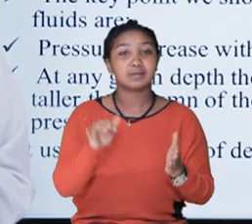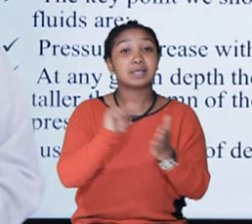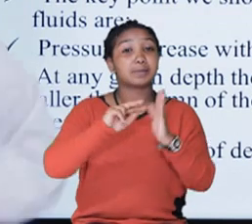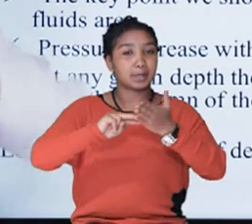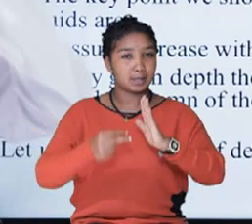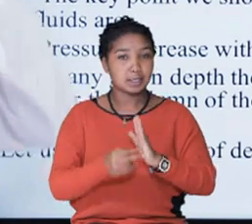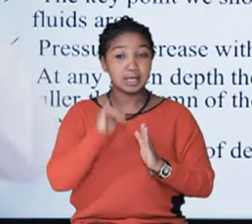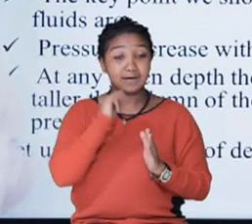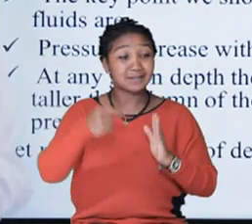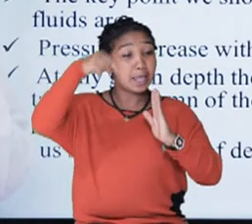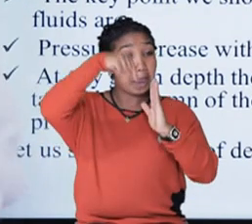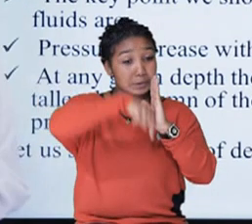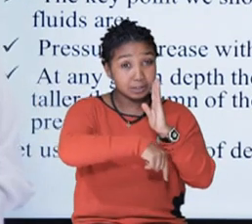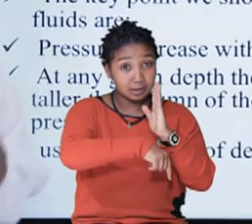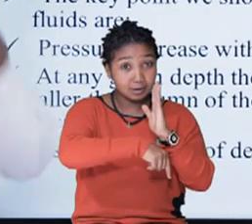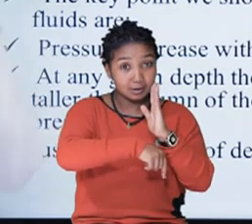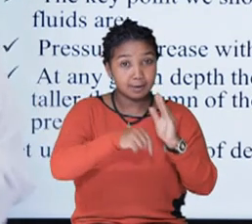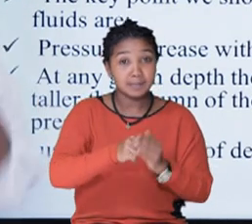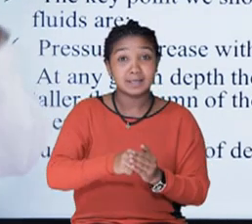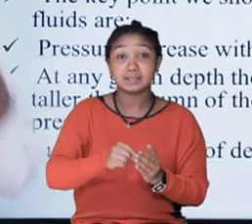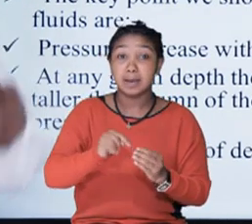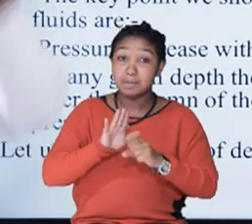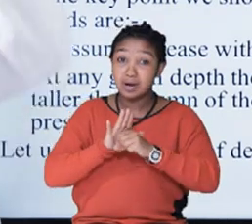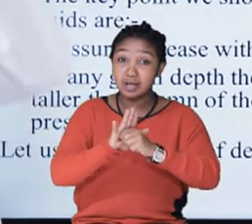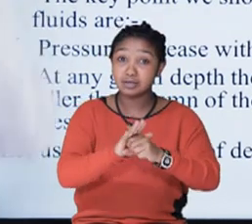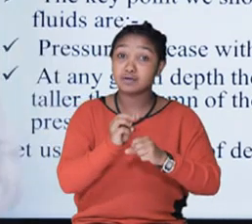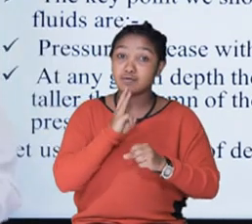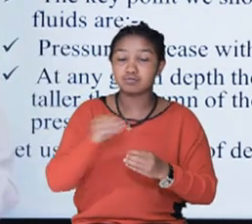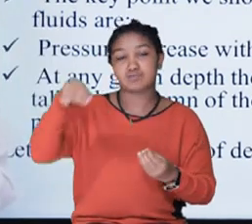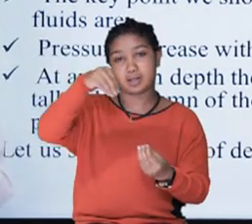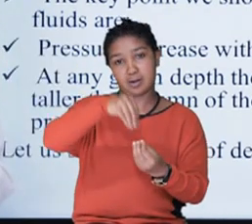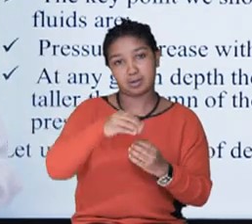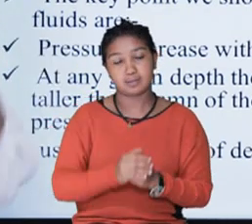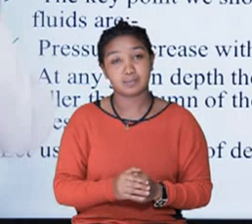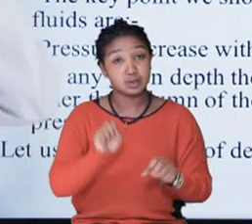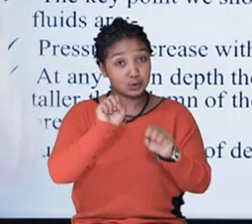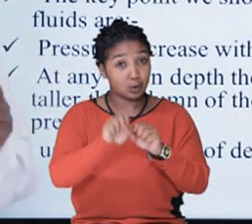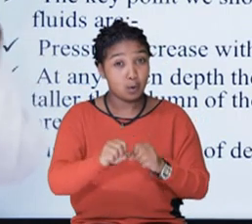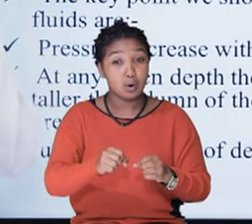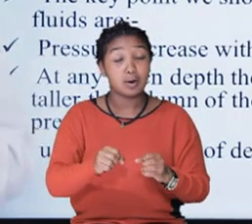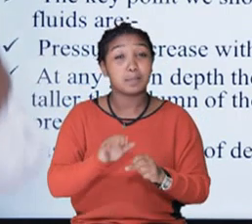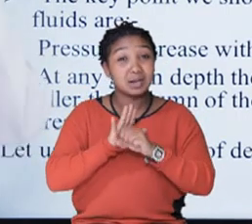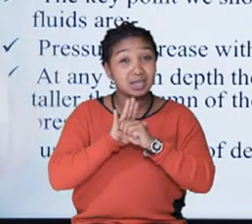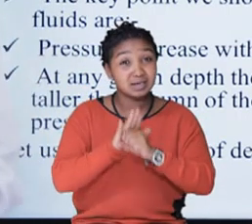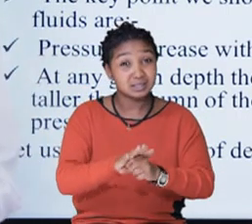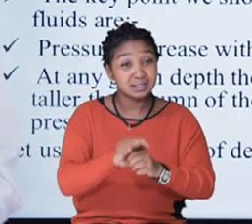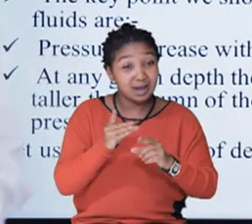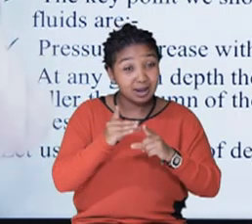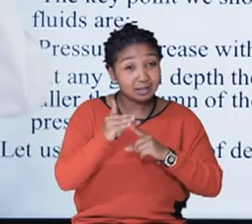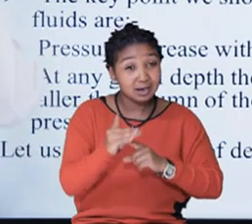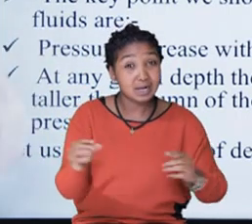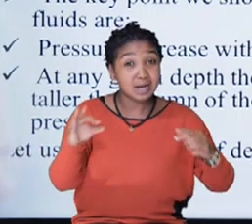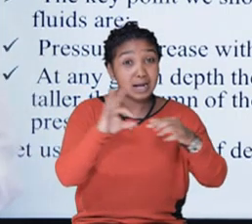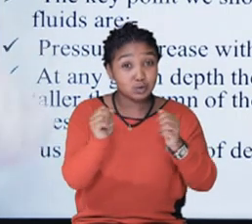That means if depth is increased, the pressure in fluid also increase. So pressure in fluid direct